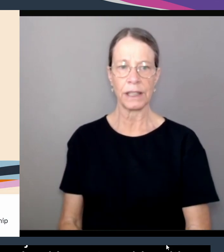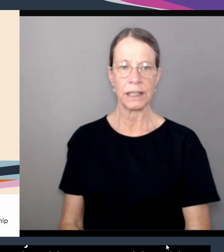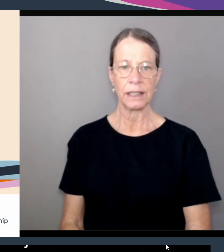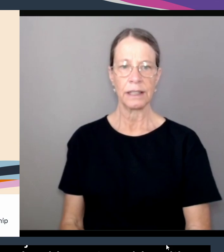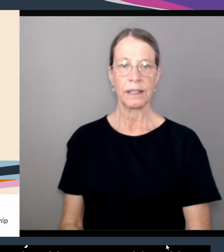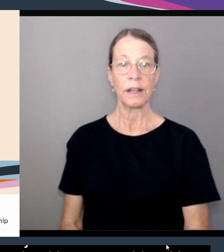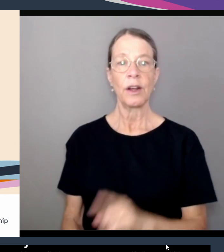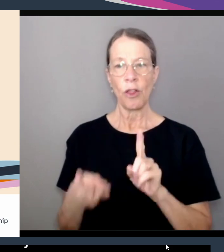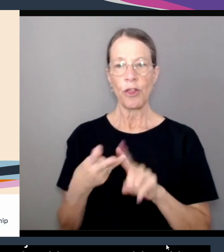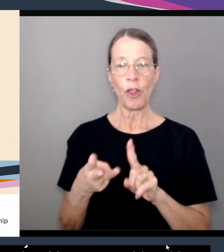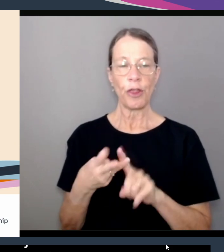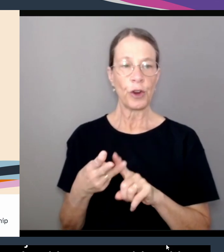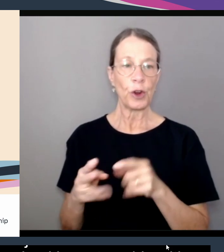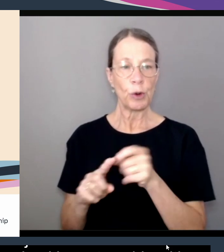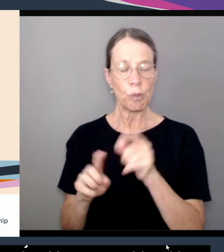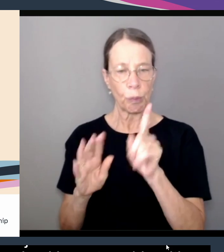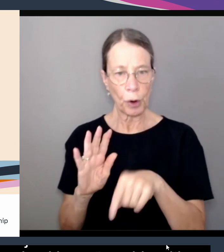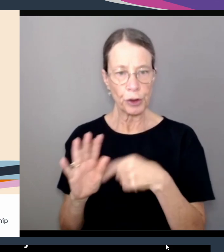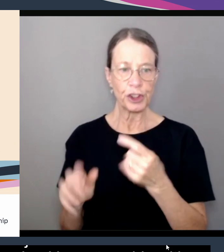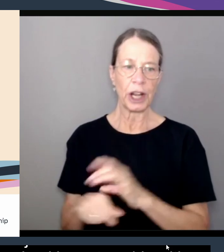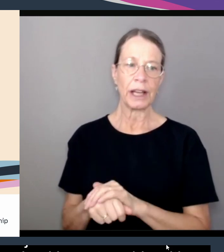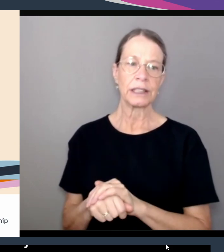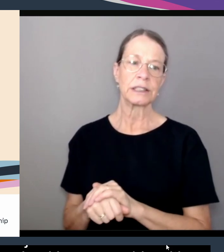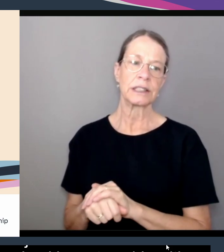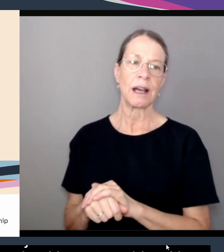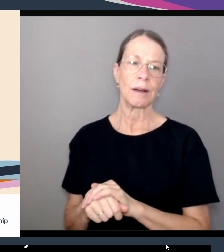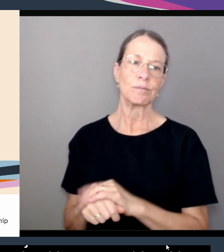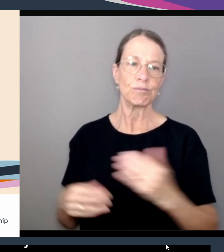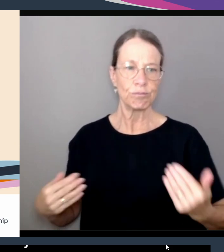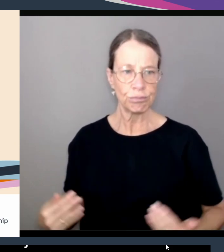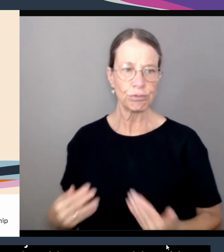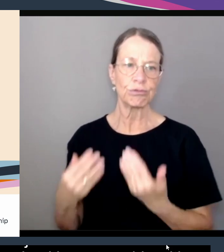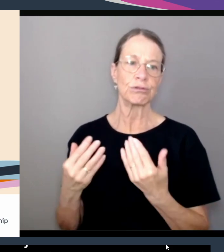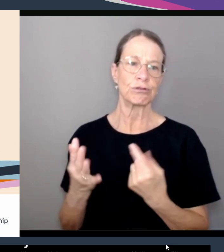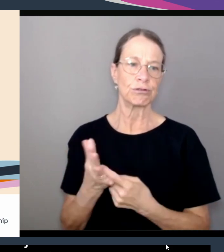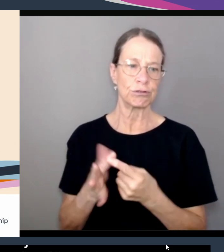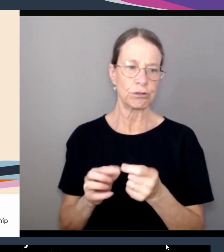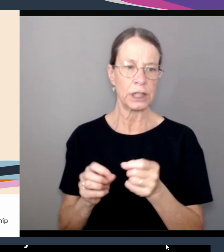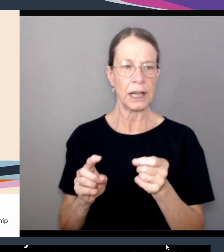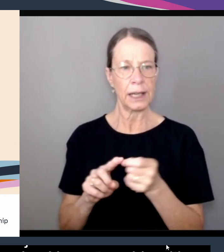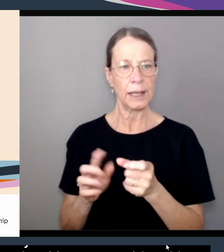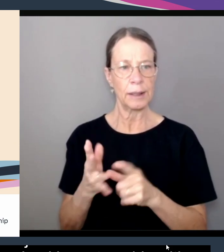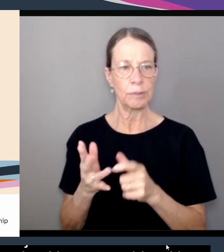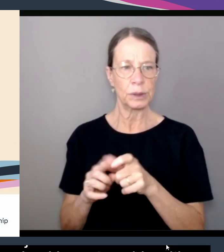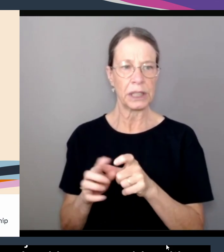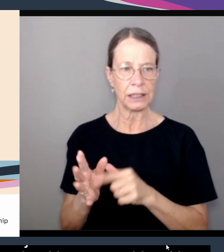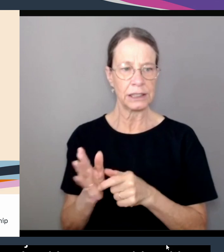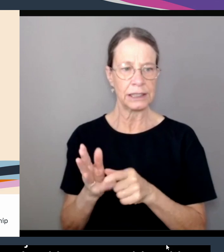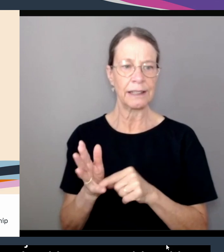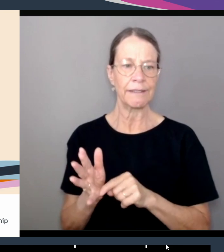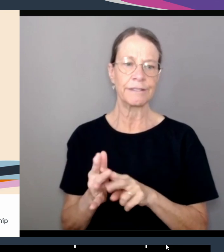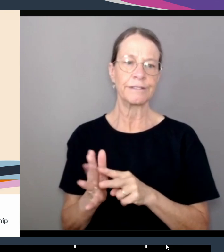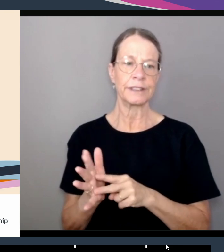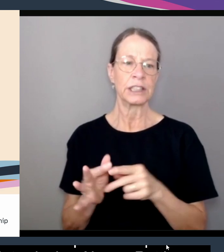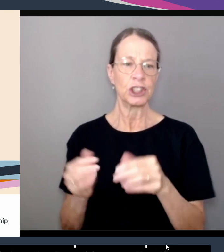future research about reproductive justice and neurodivergence. The project lead is Dr. Jessica Moulton.